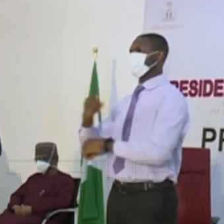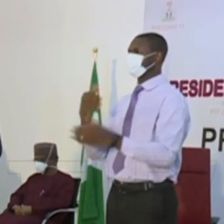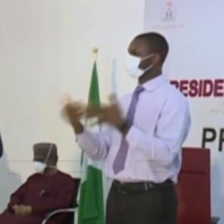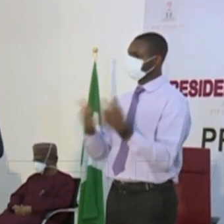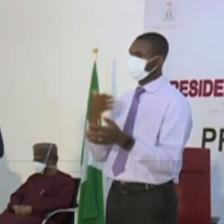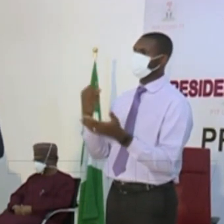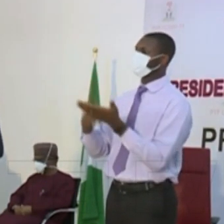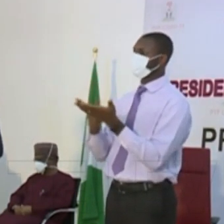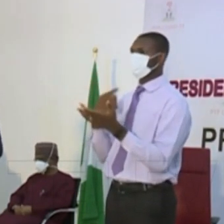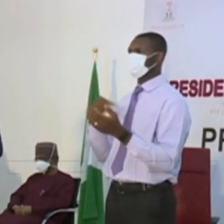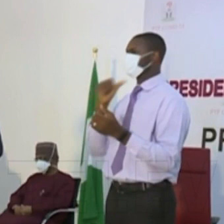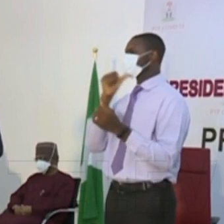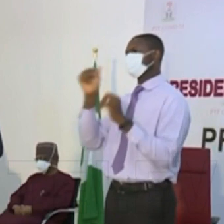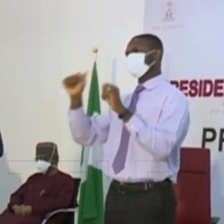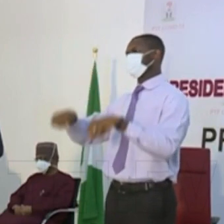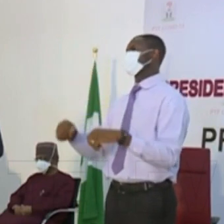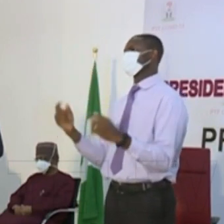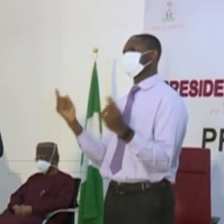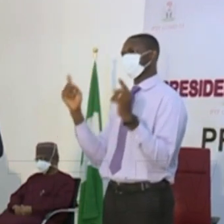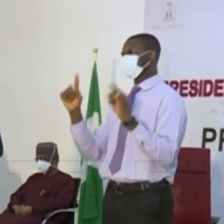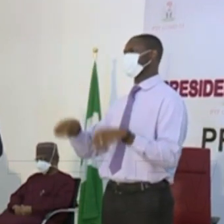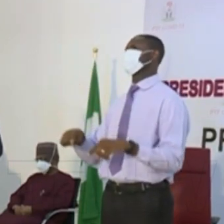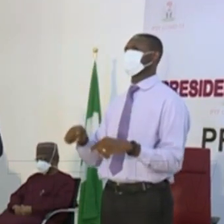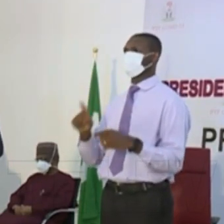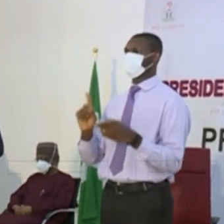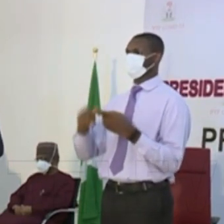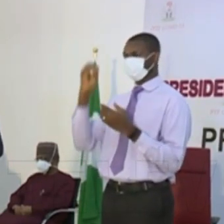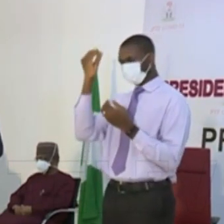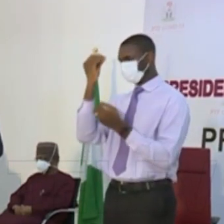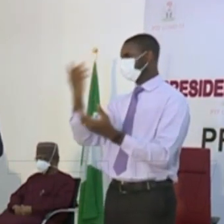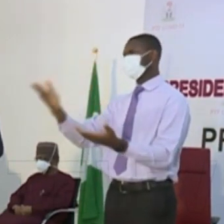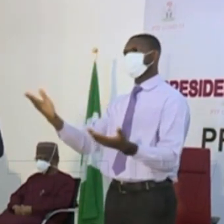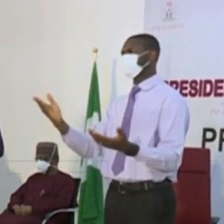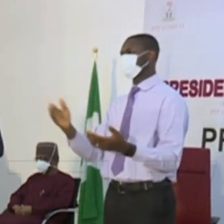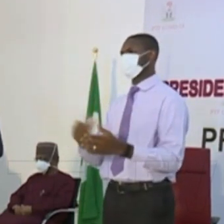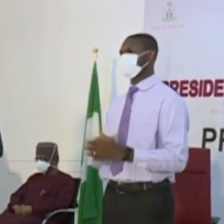are unable to do the national briefing